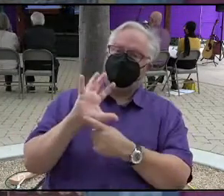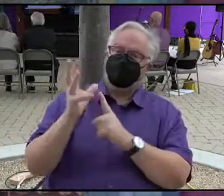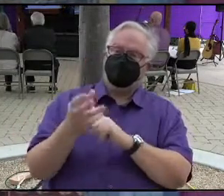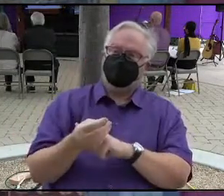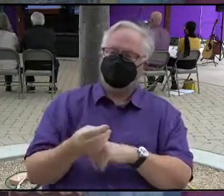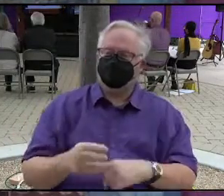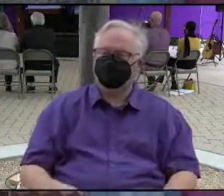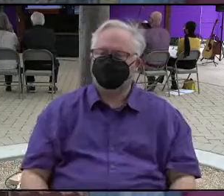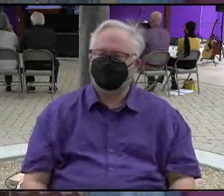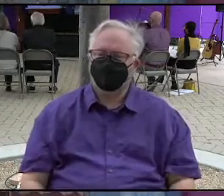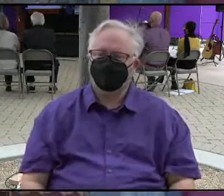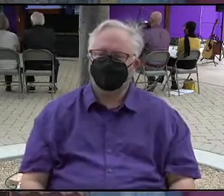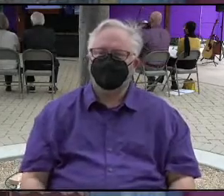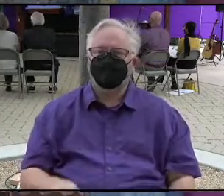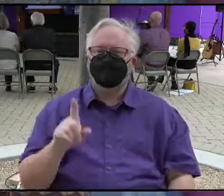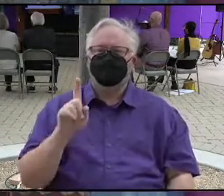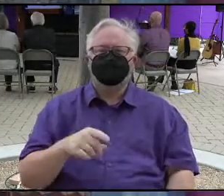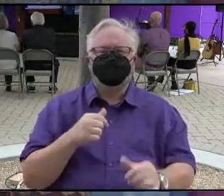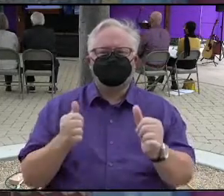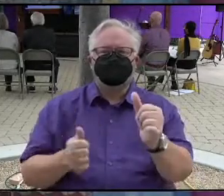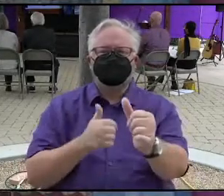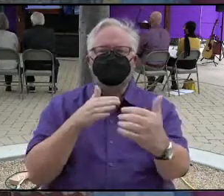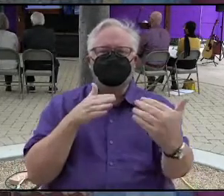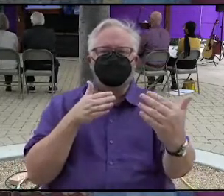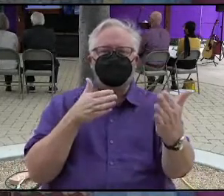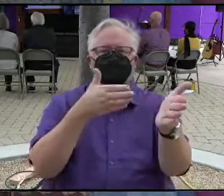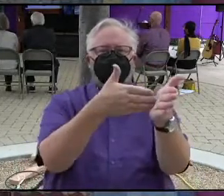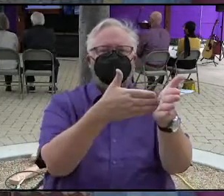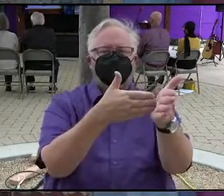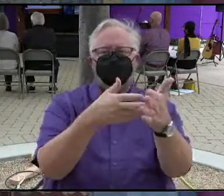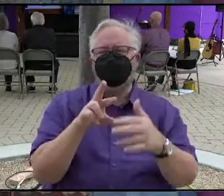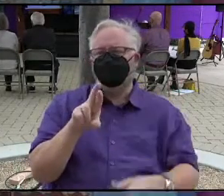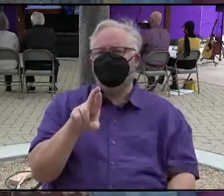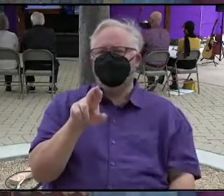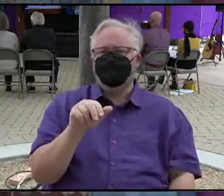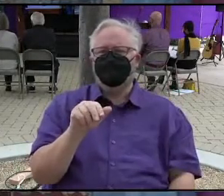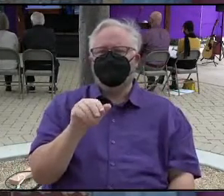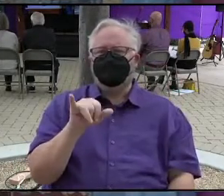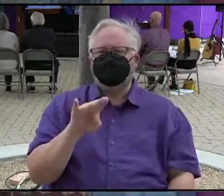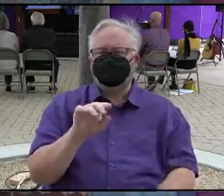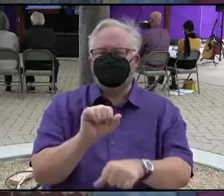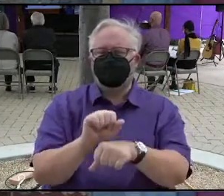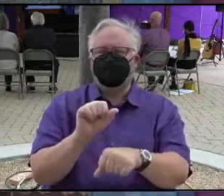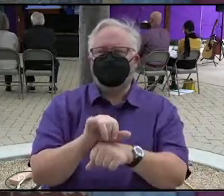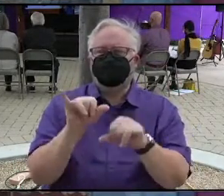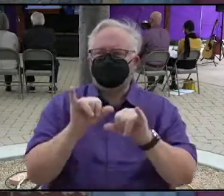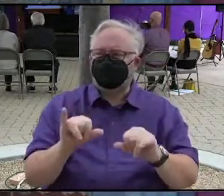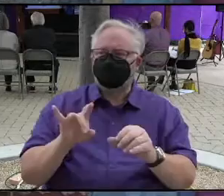to pursue anti-racism work like a spiritual practice. Give it the same